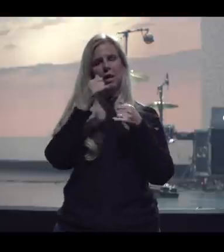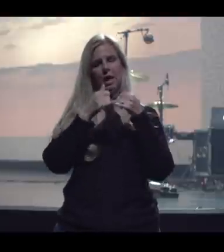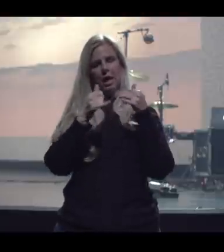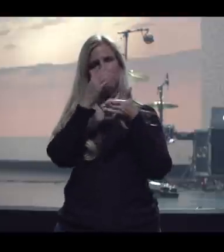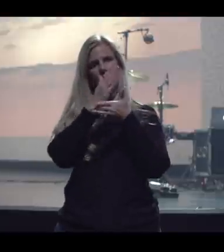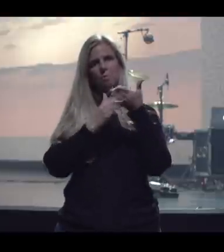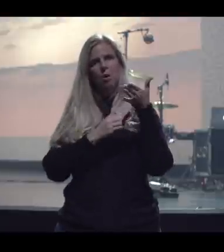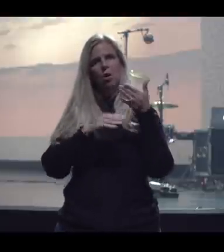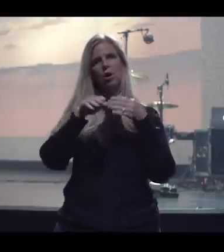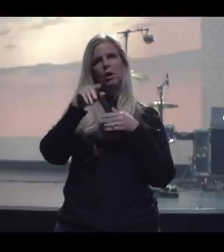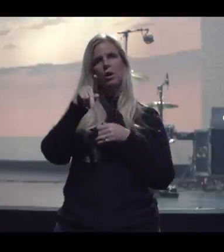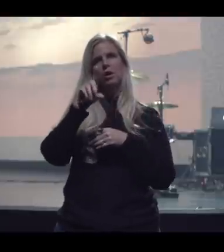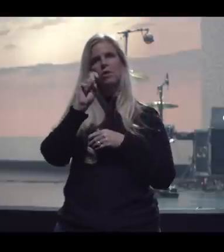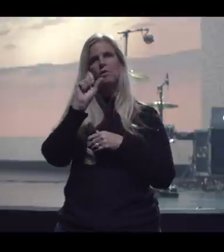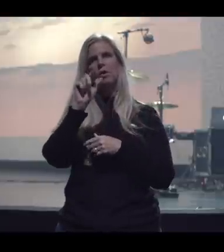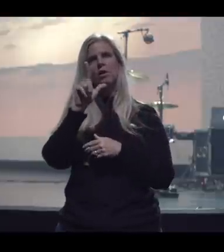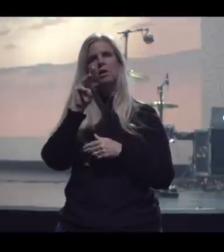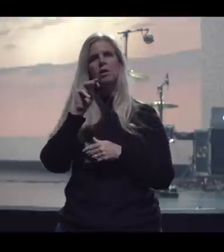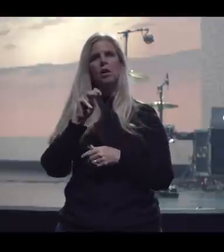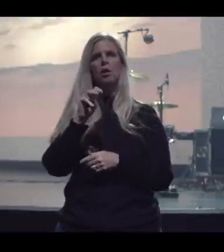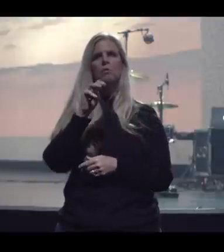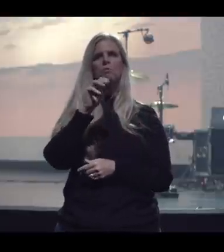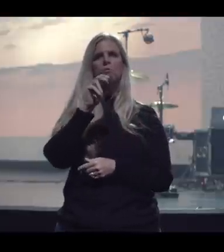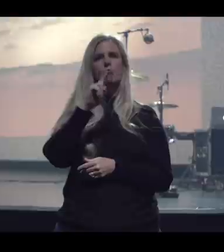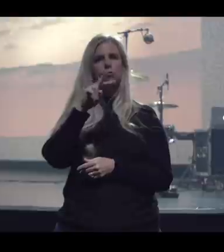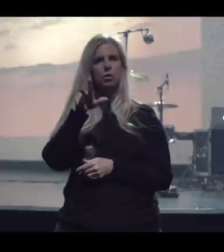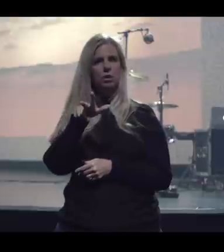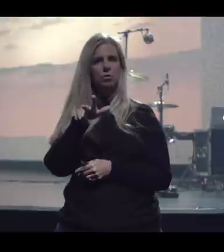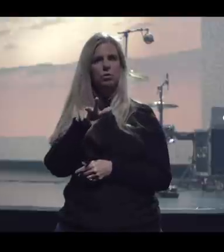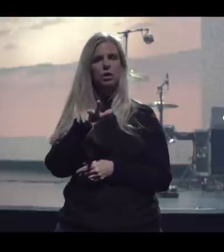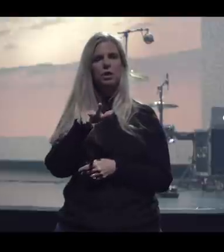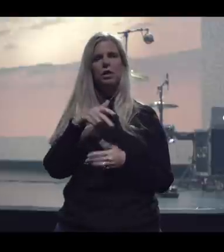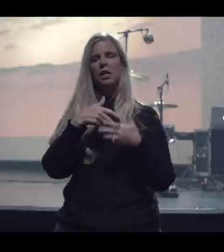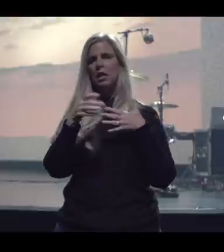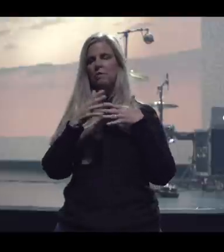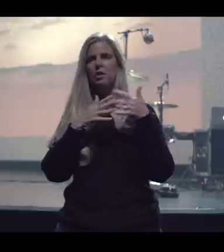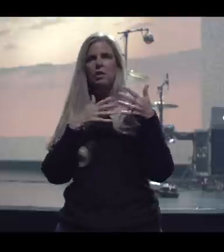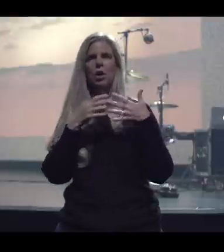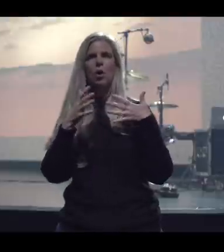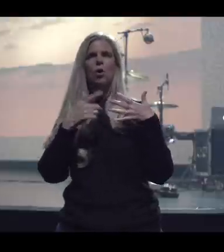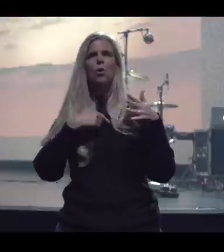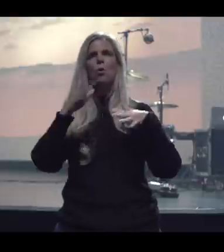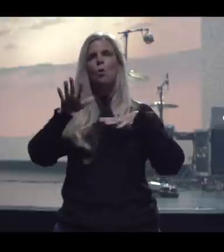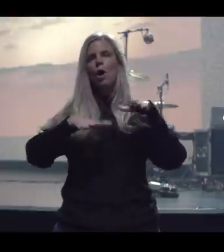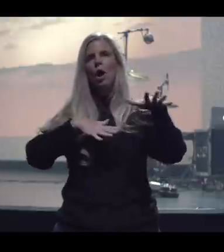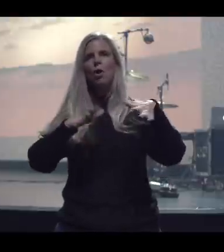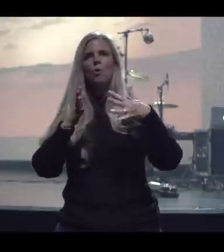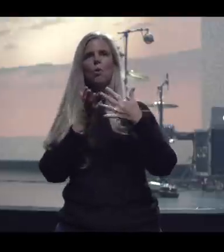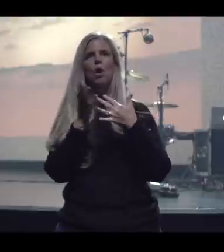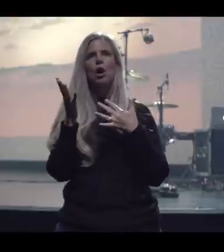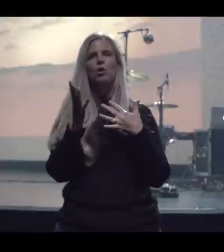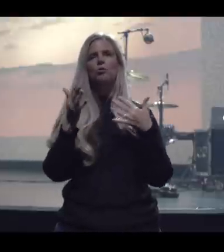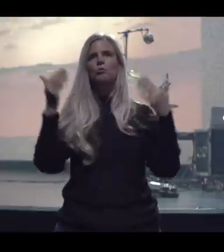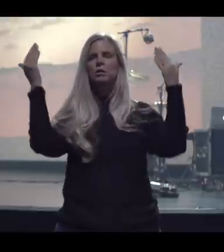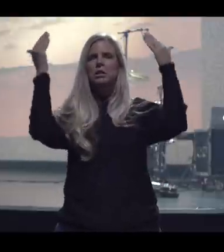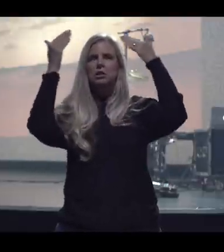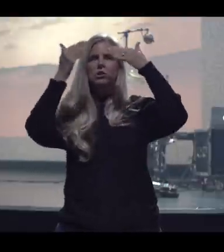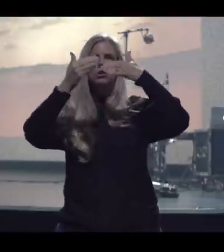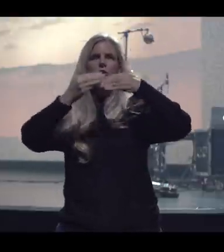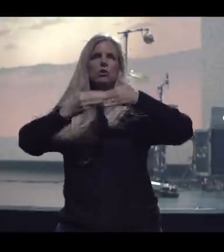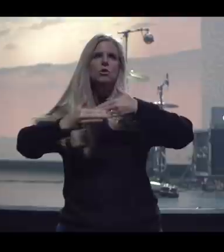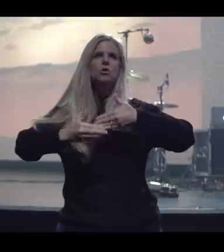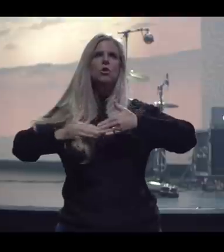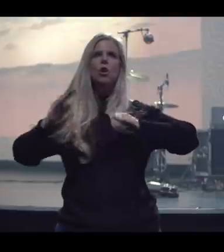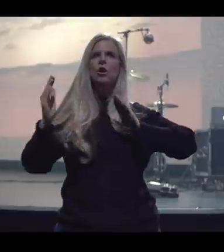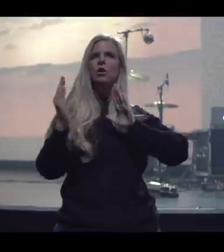read verse 4. It's familiar. "Even though I walk through the valley of the shadow of death, I will fear